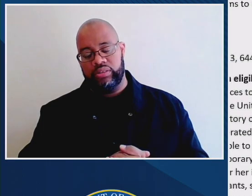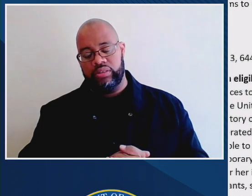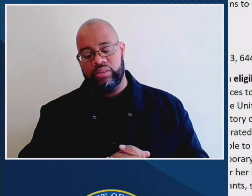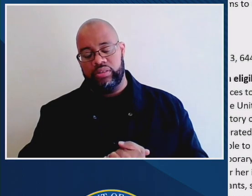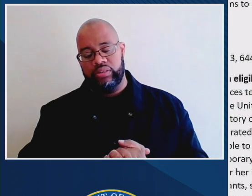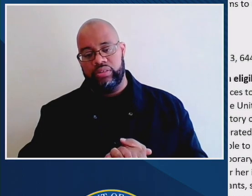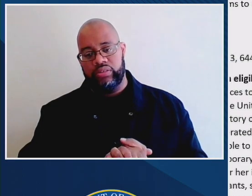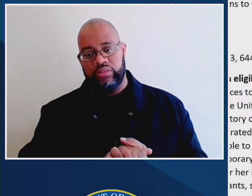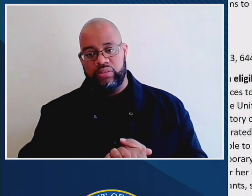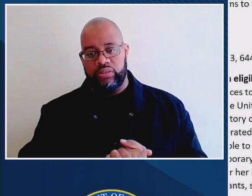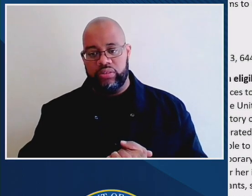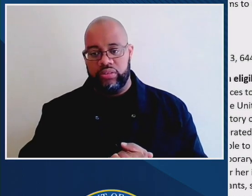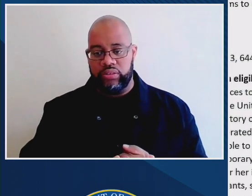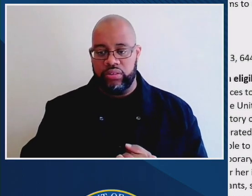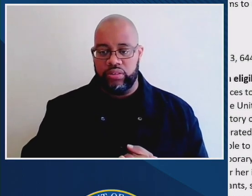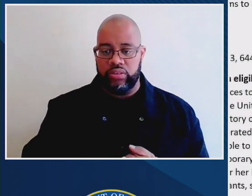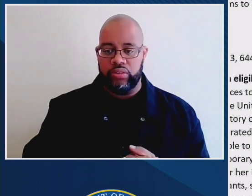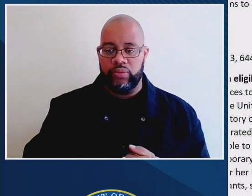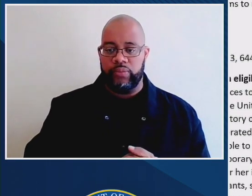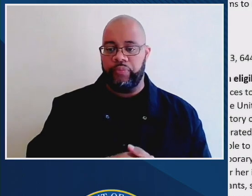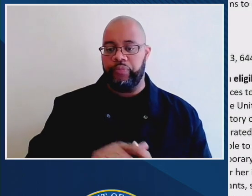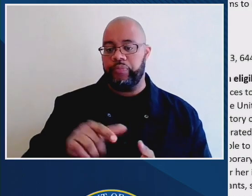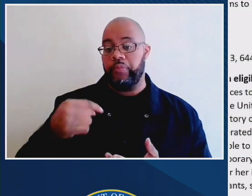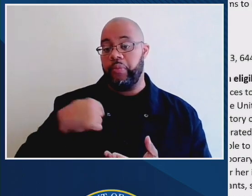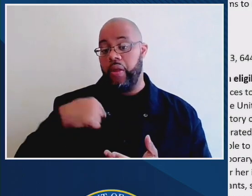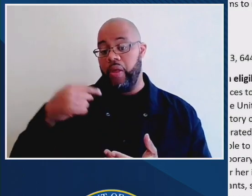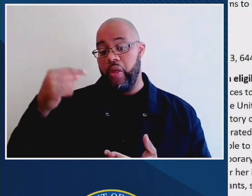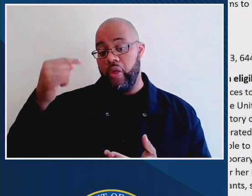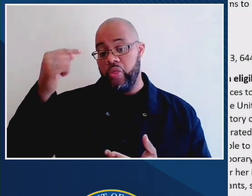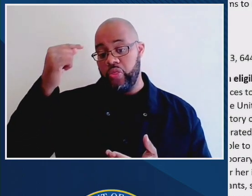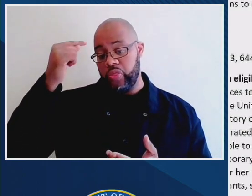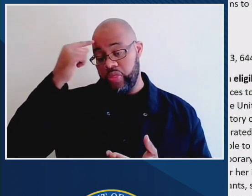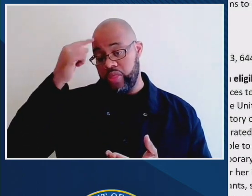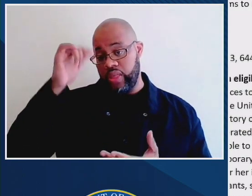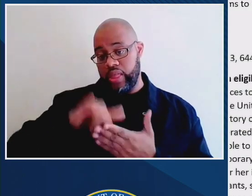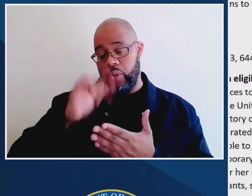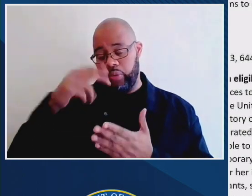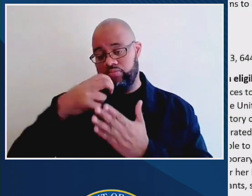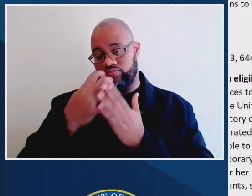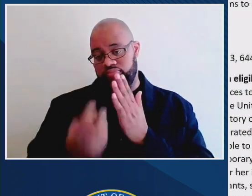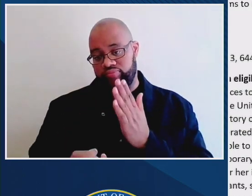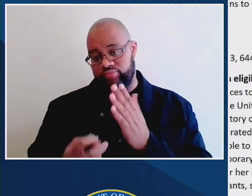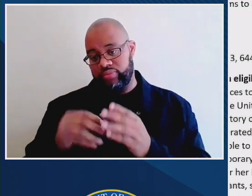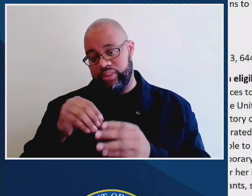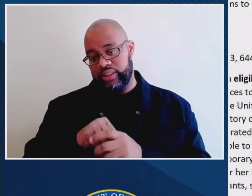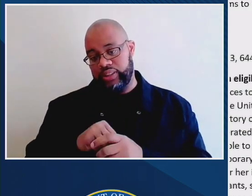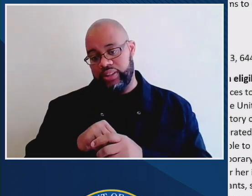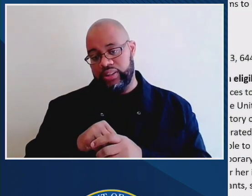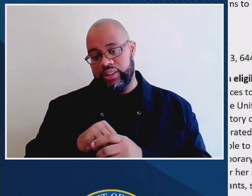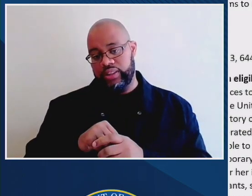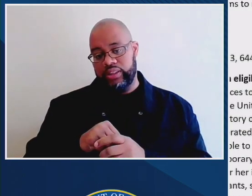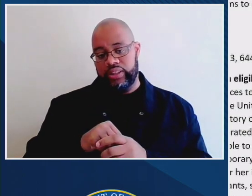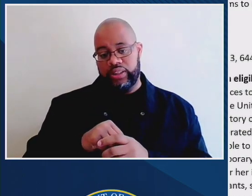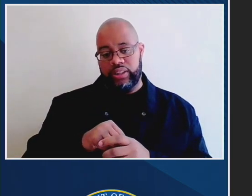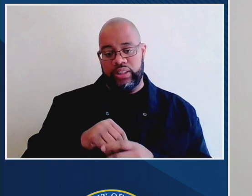Aaron? I think we're gonna soon get into Emmeline's